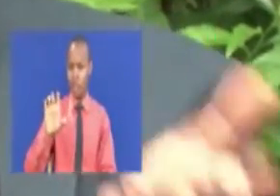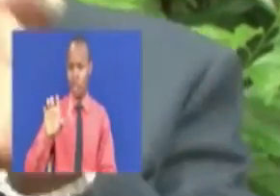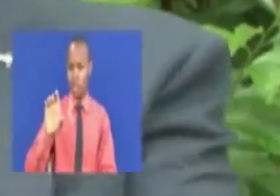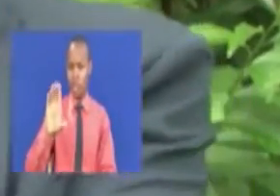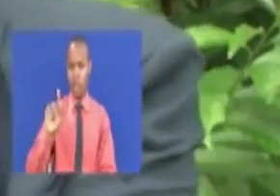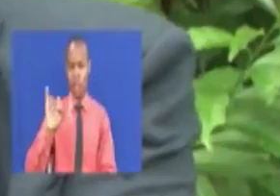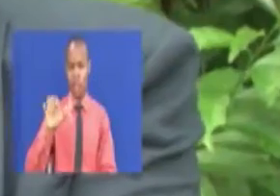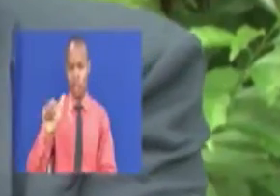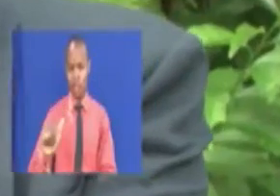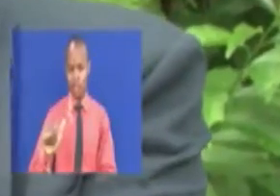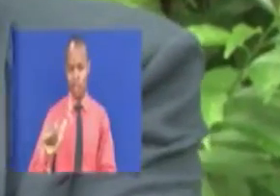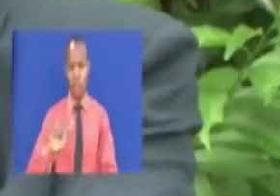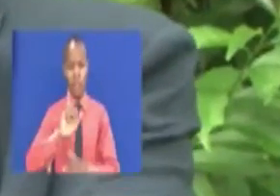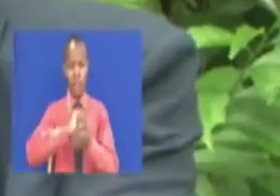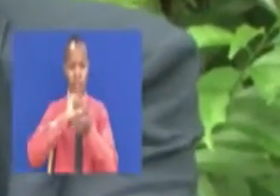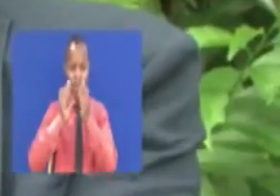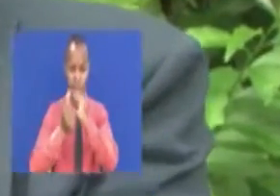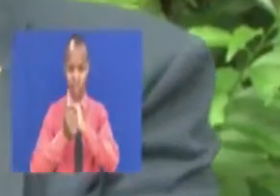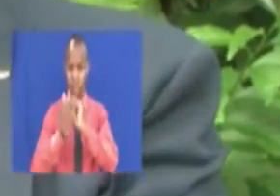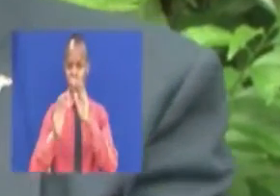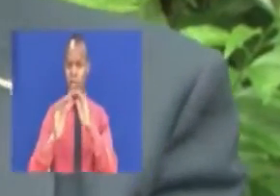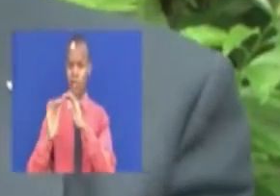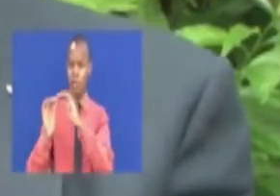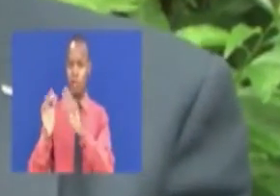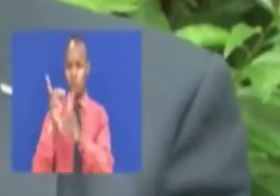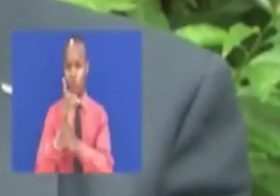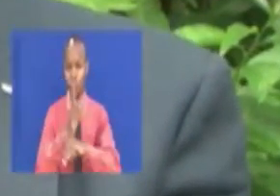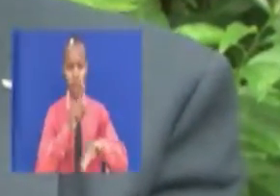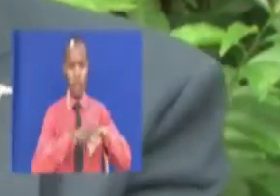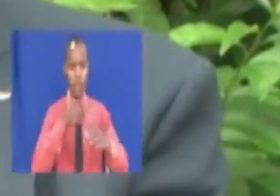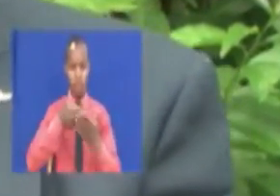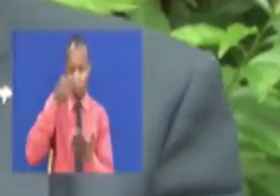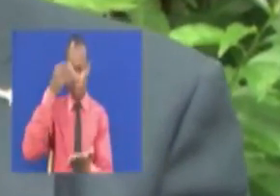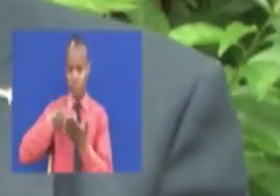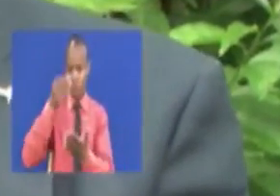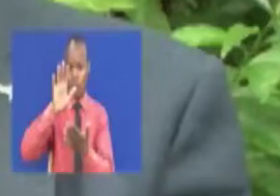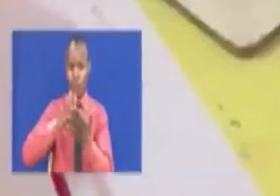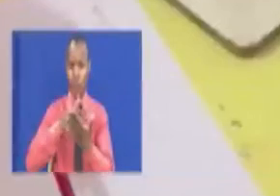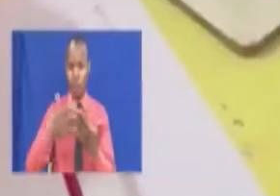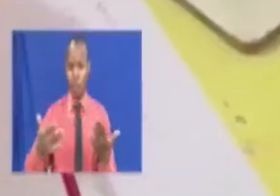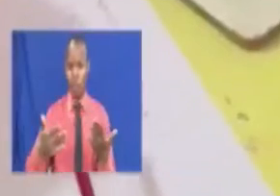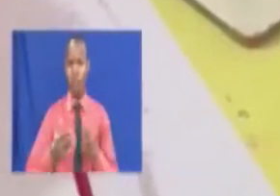From changing from one psychological stage to another in the academic framework,